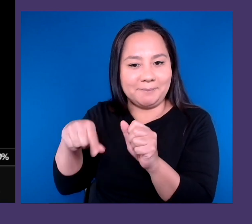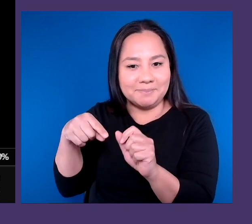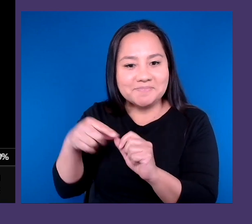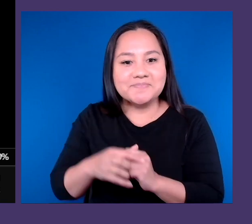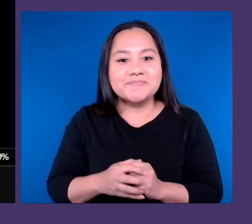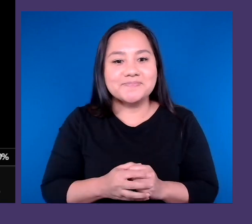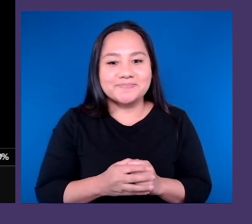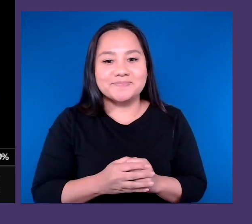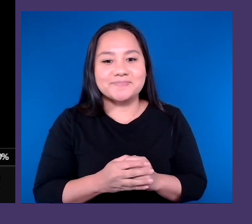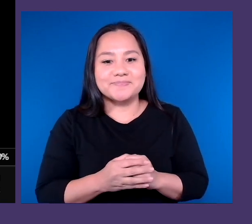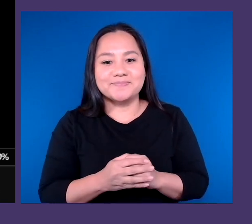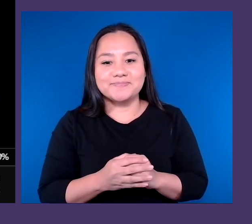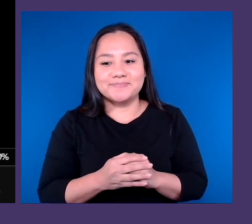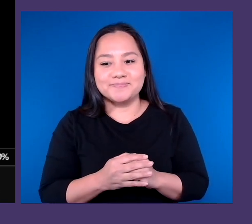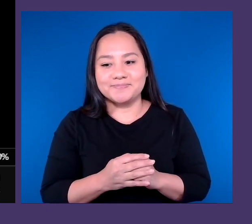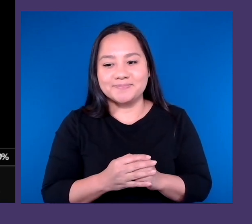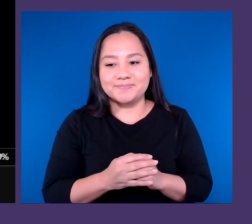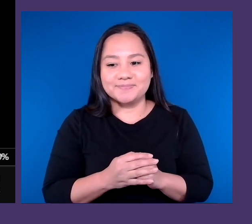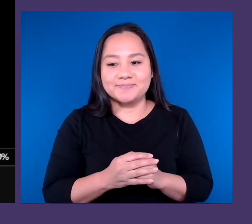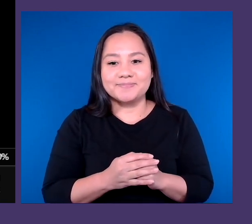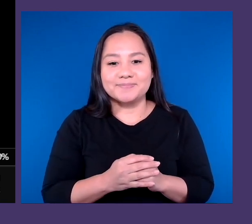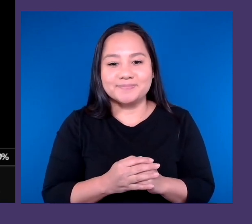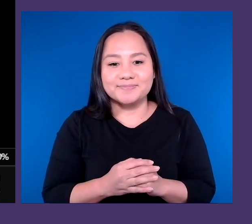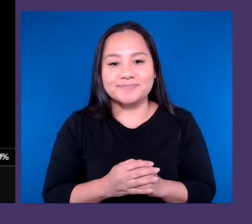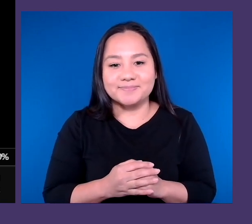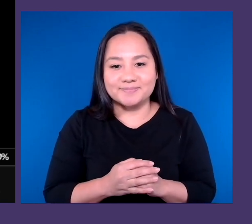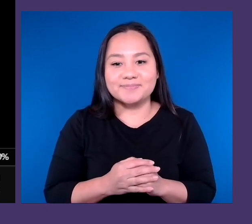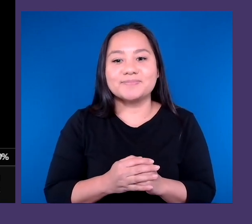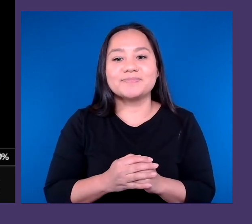Typing in the prompt box.